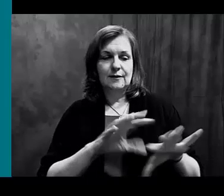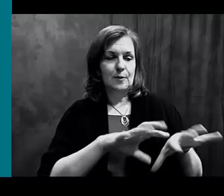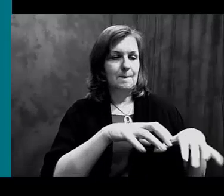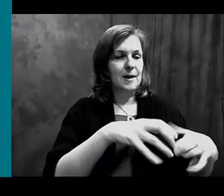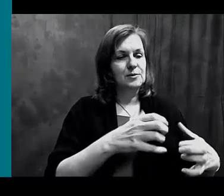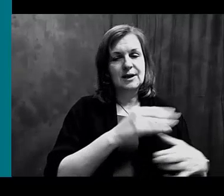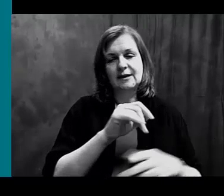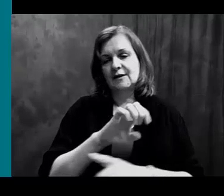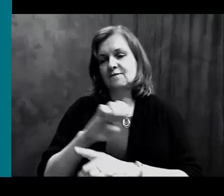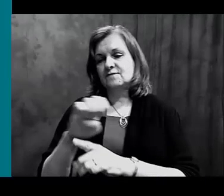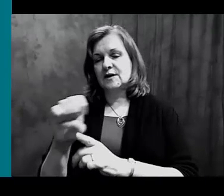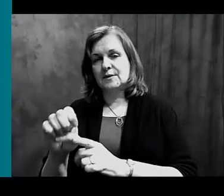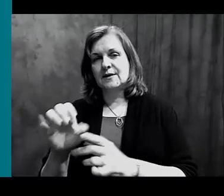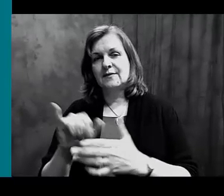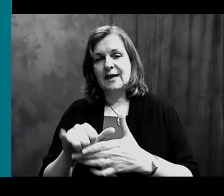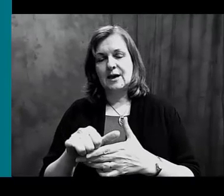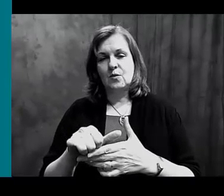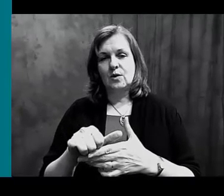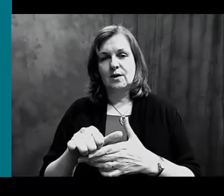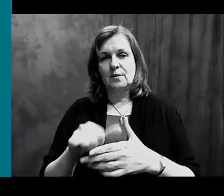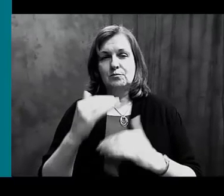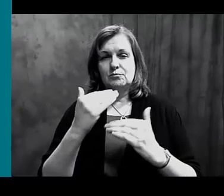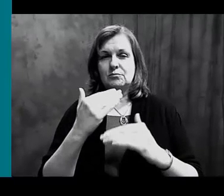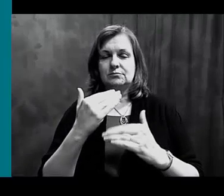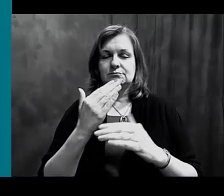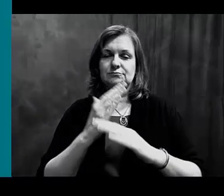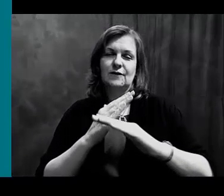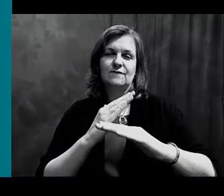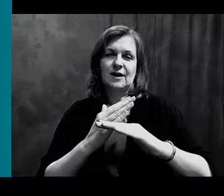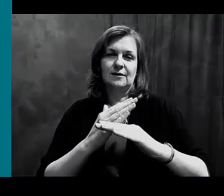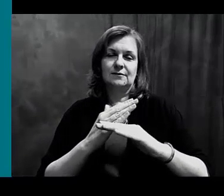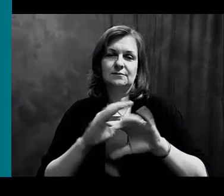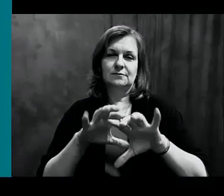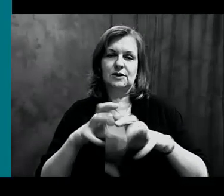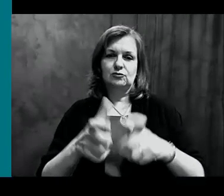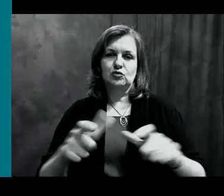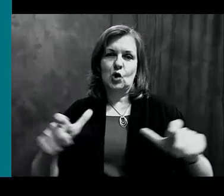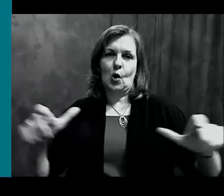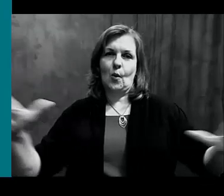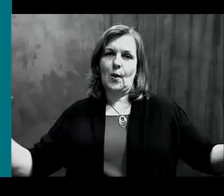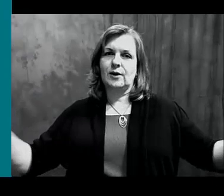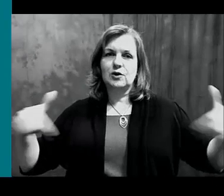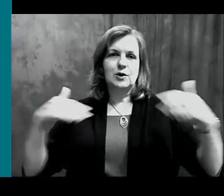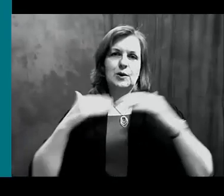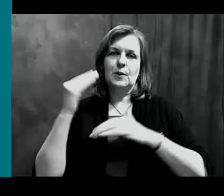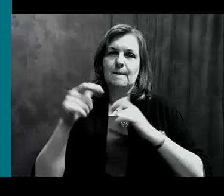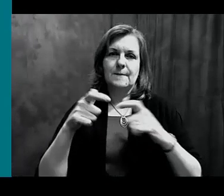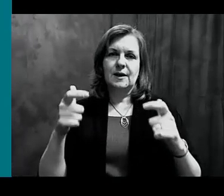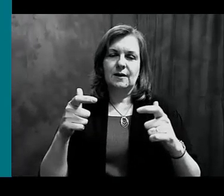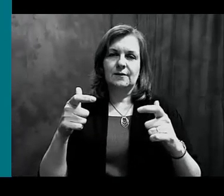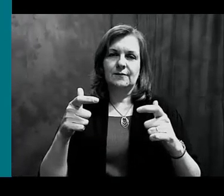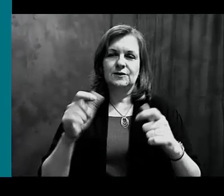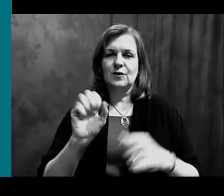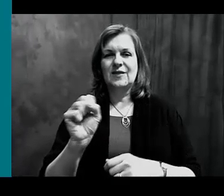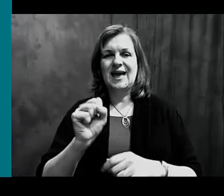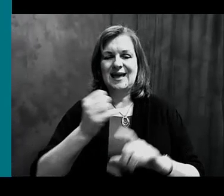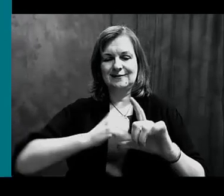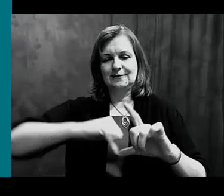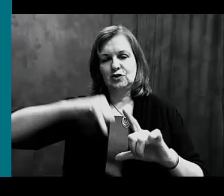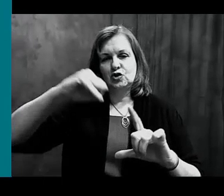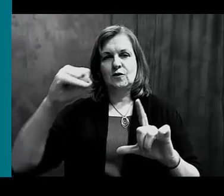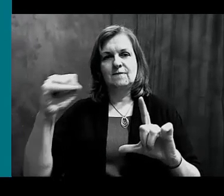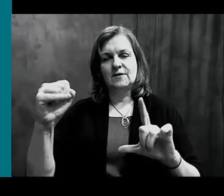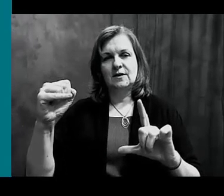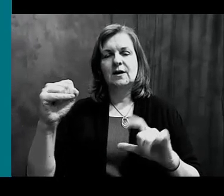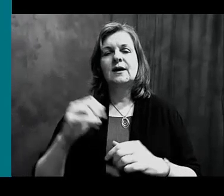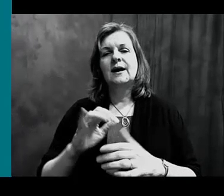interaction between the population and the environment that's actually going to keep it from growing anymore. And so here's our